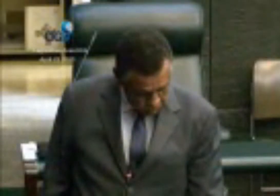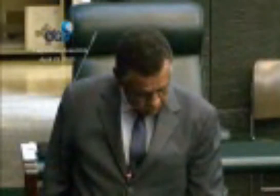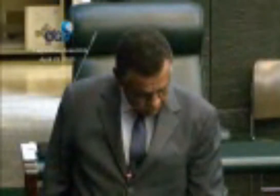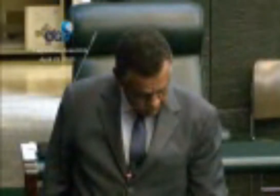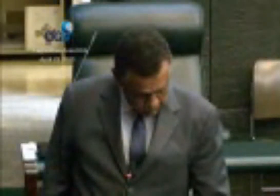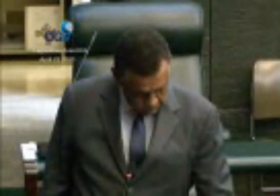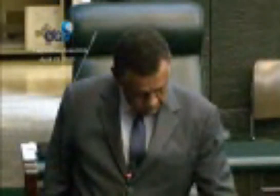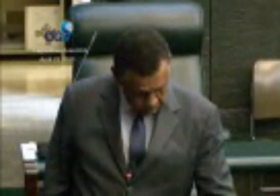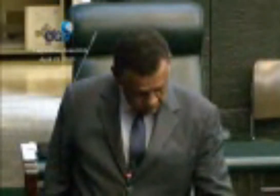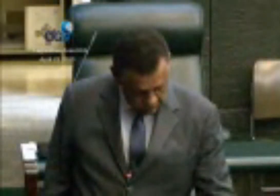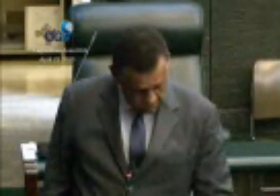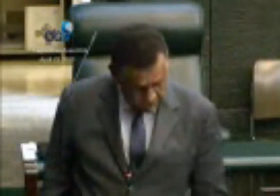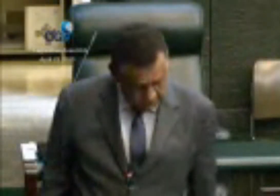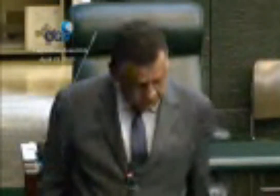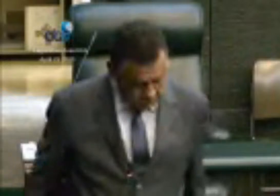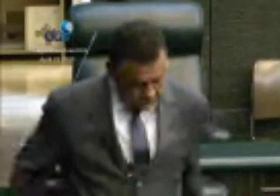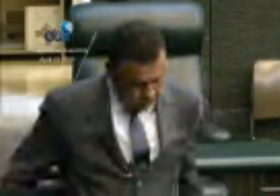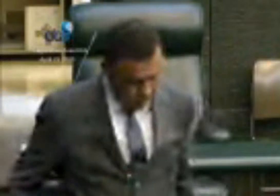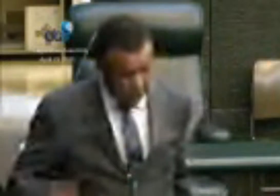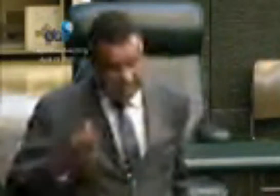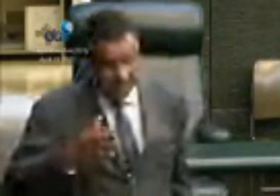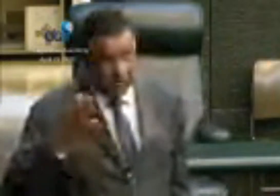but we have reached that point now.